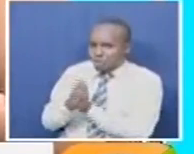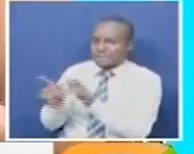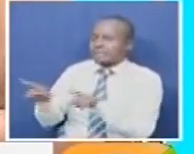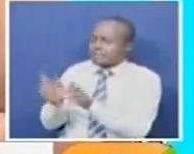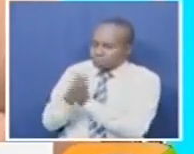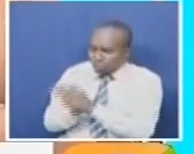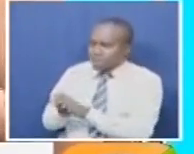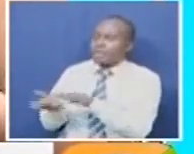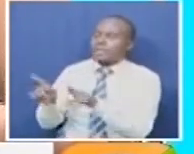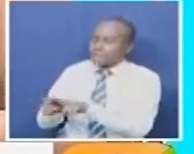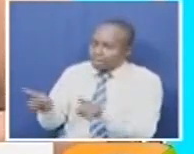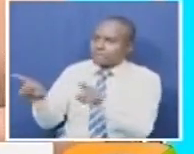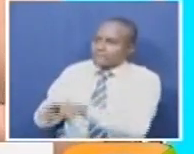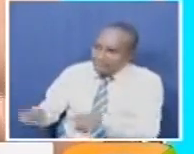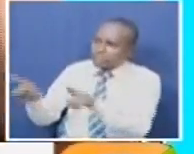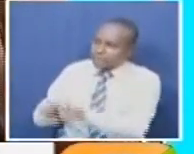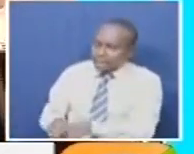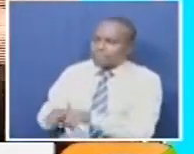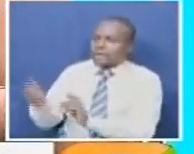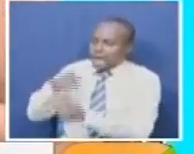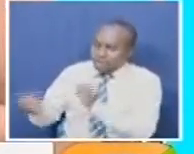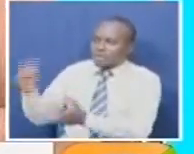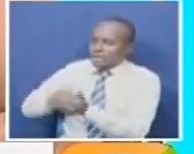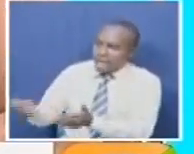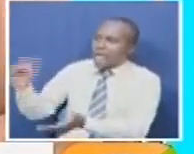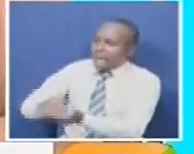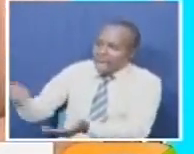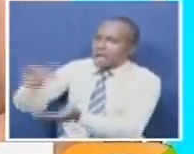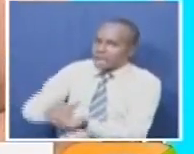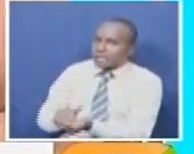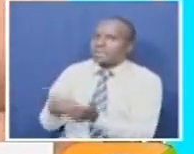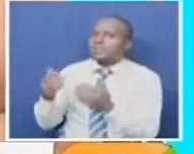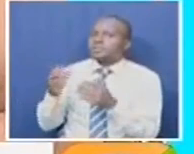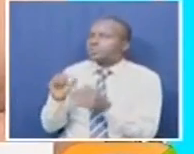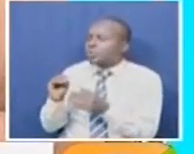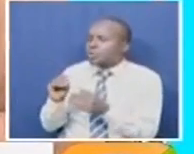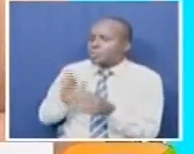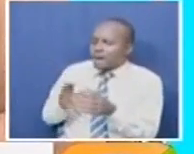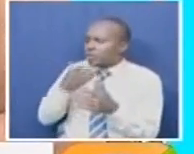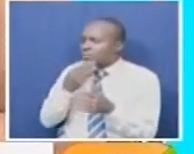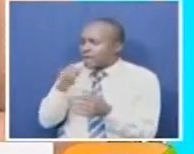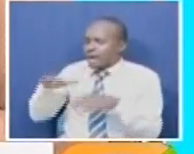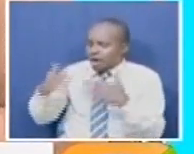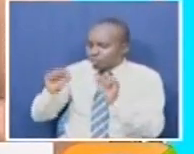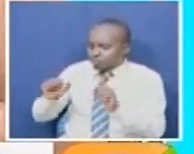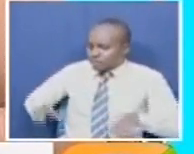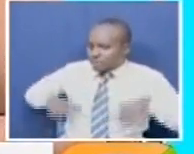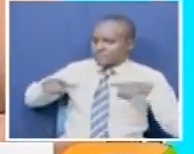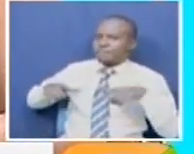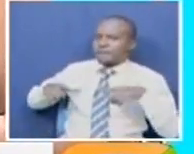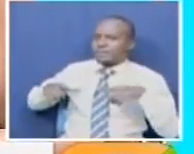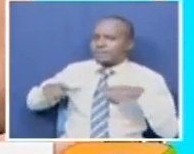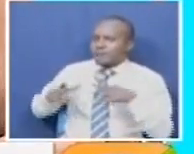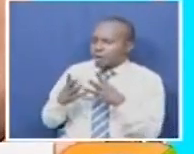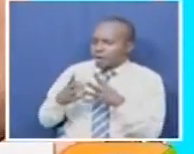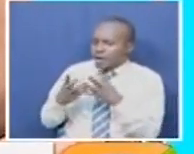with the same stories over and over again. He did it again, he did it again, or she did it again, she did it again. Mm-hmm. So how can a woman or a man survive, escape, or